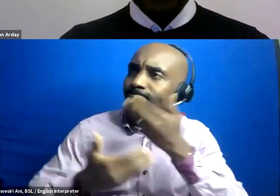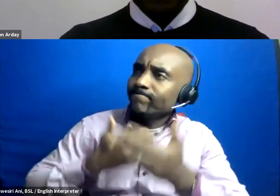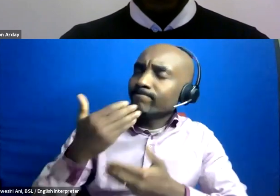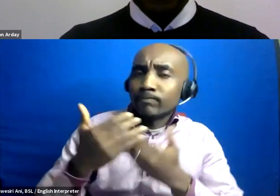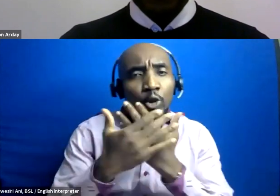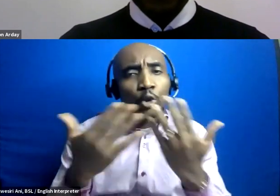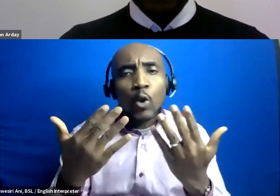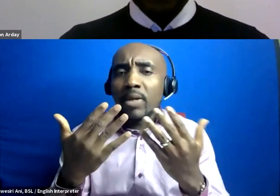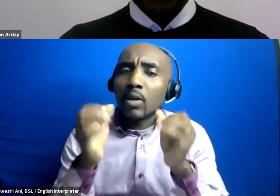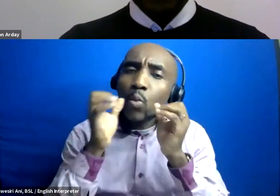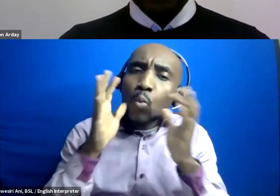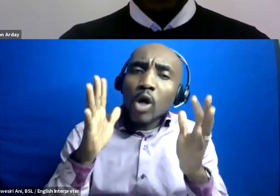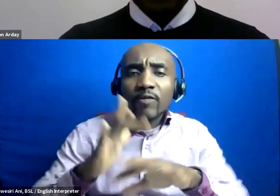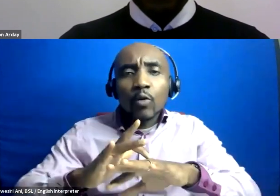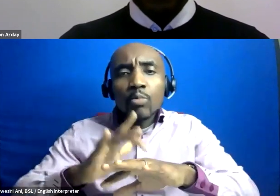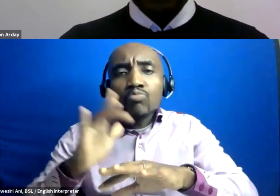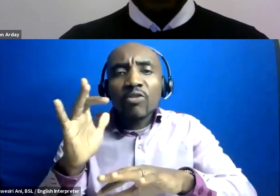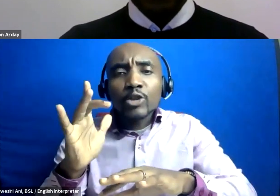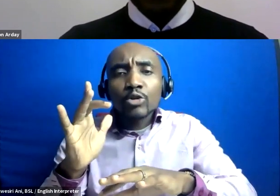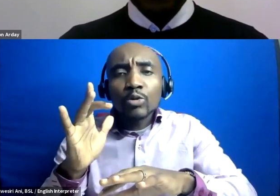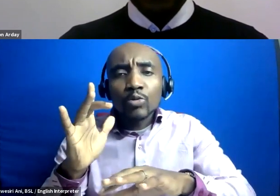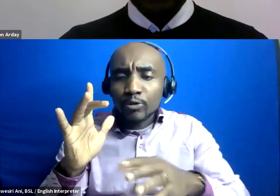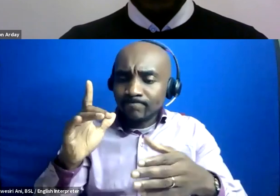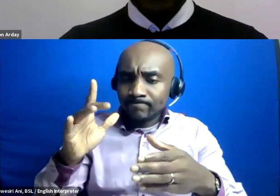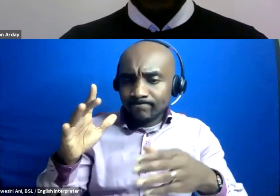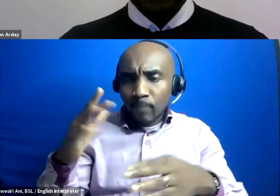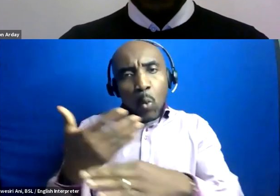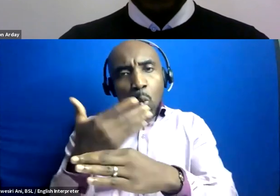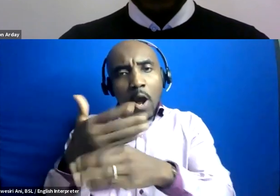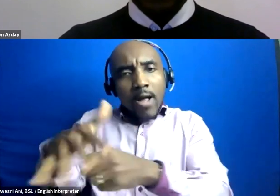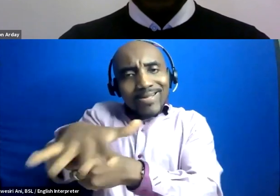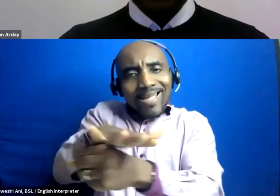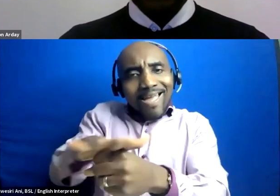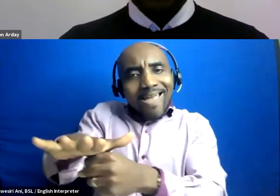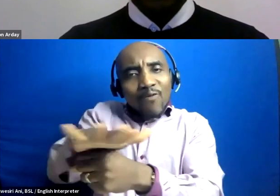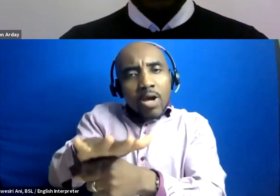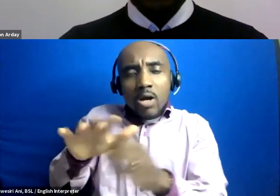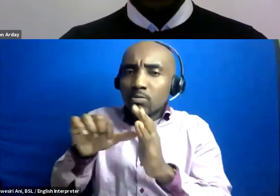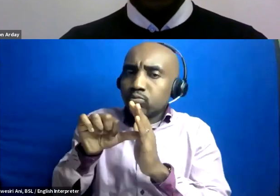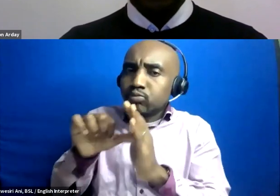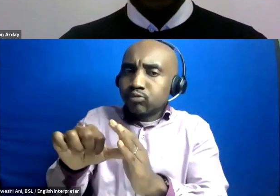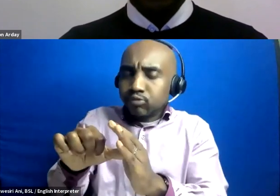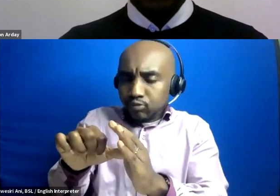practitioners who work in a field that is difficult,